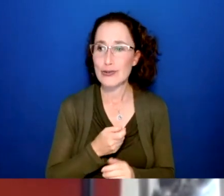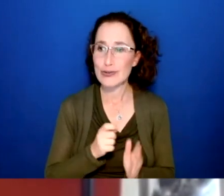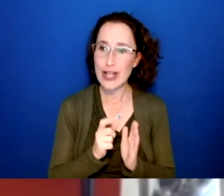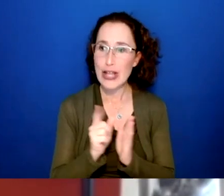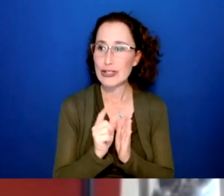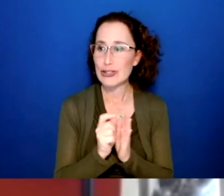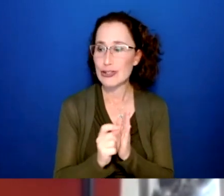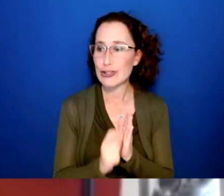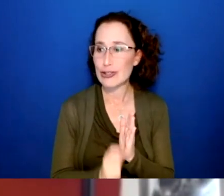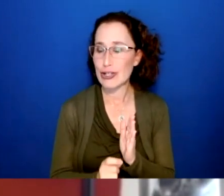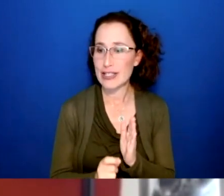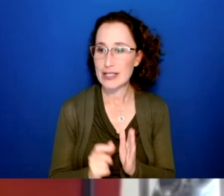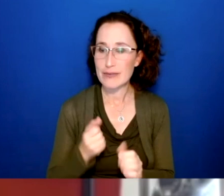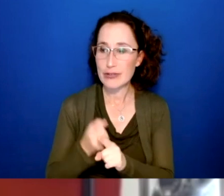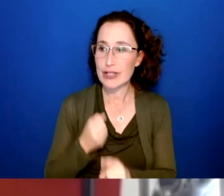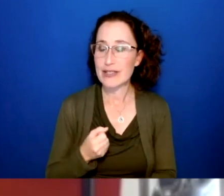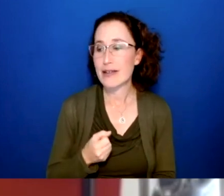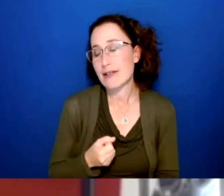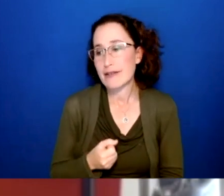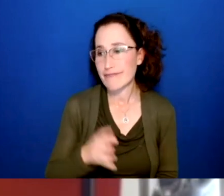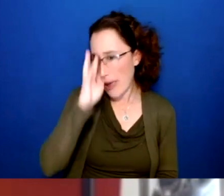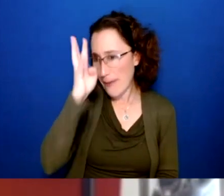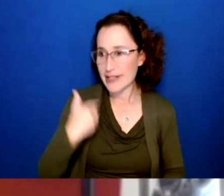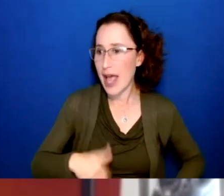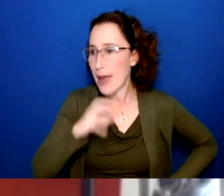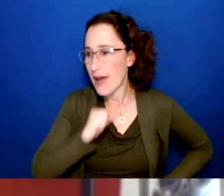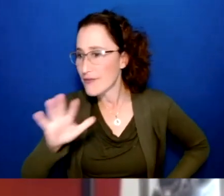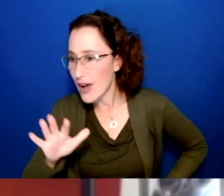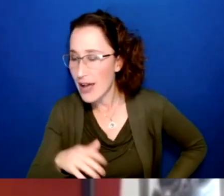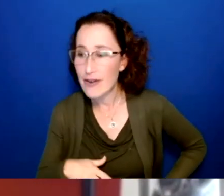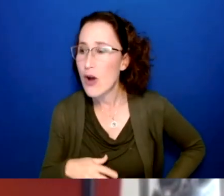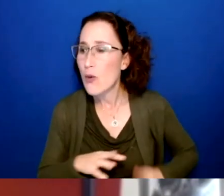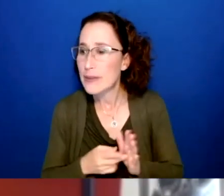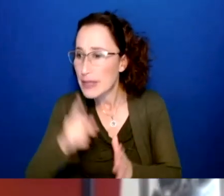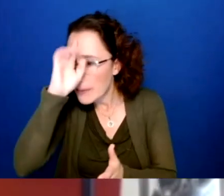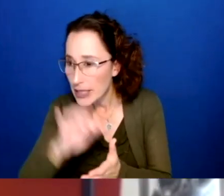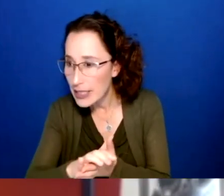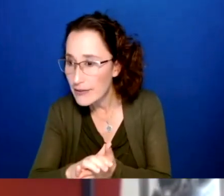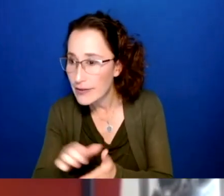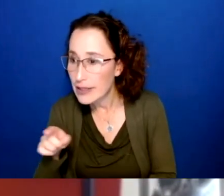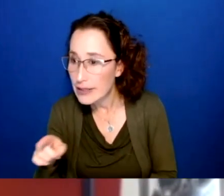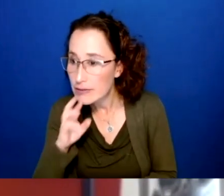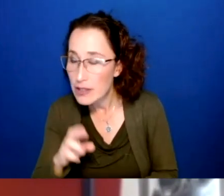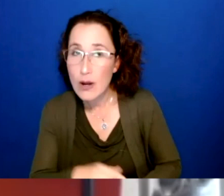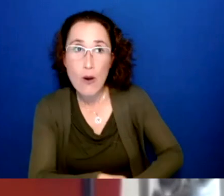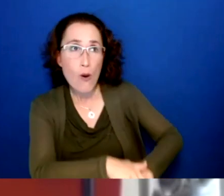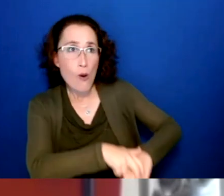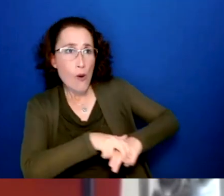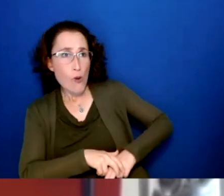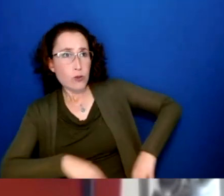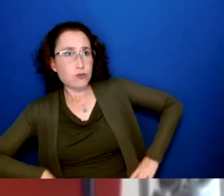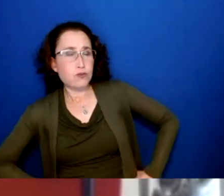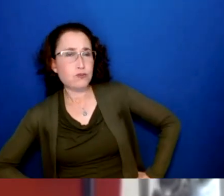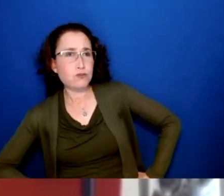old. What is a belief? Just start there. And I'll never forget, he pushed back in his chair and went, that is a